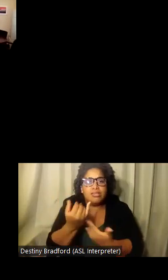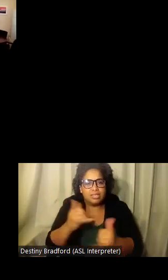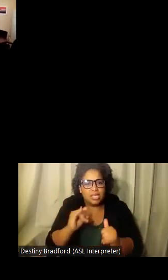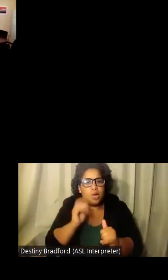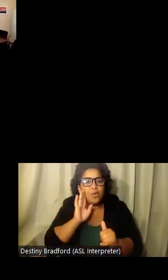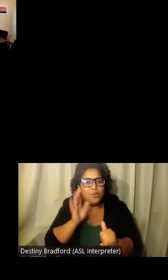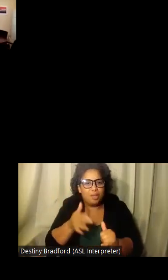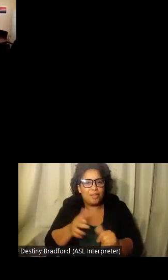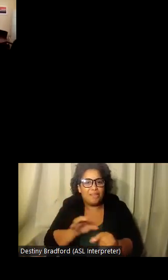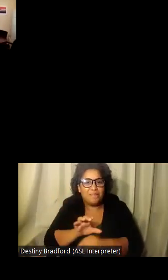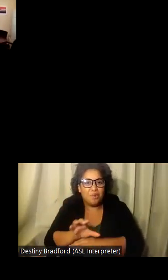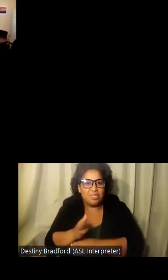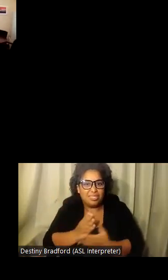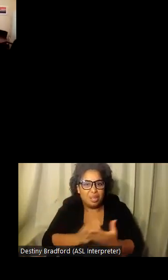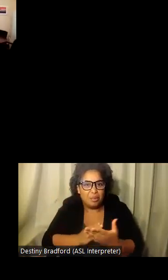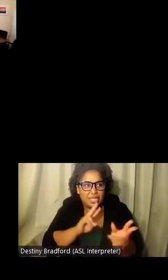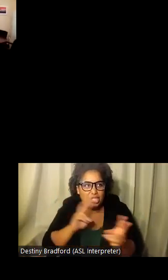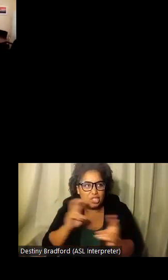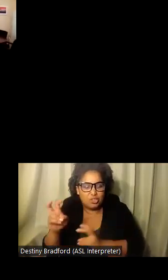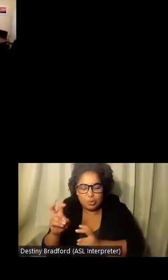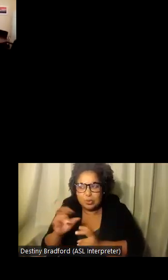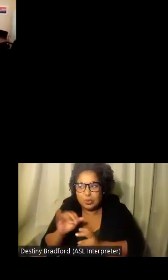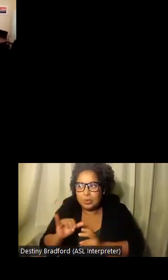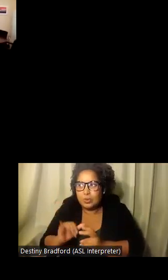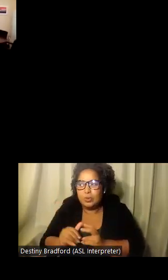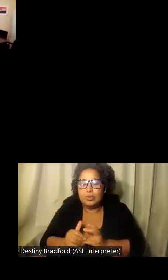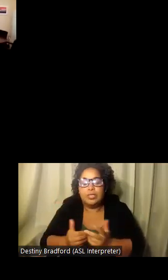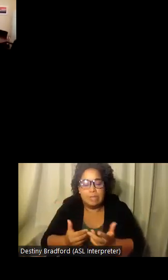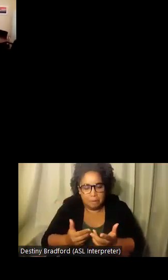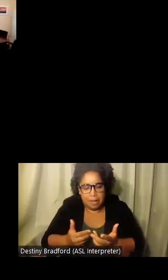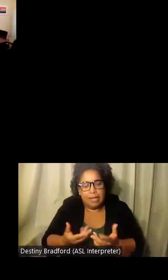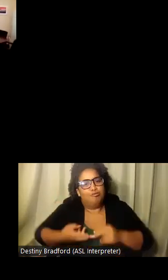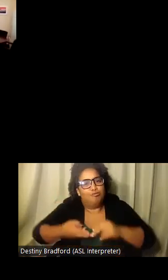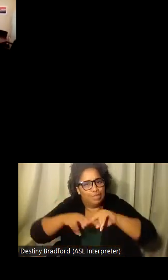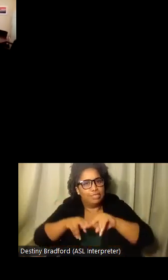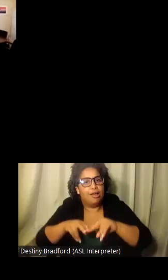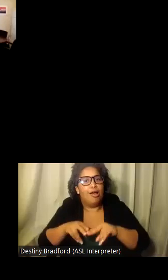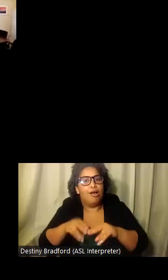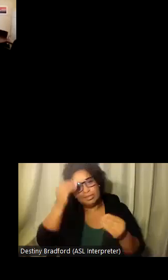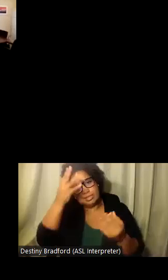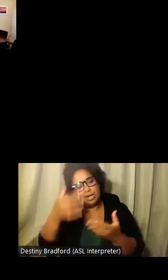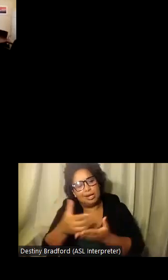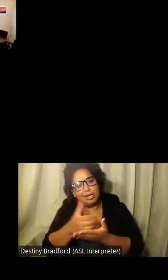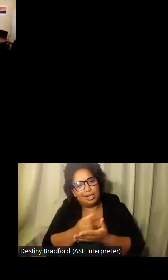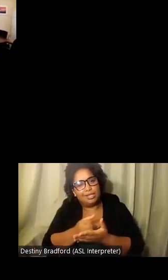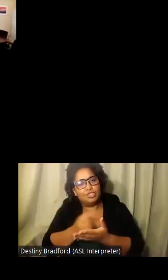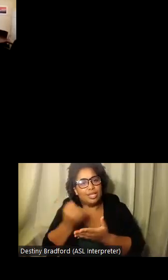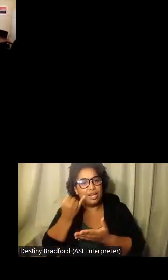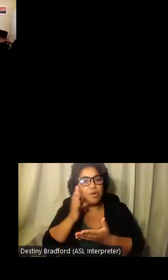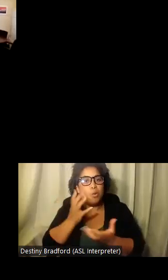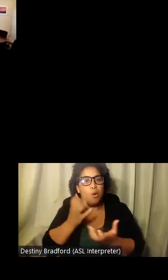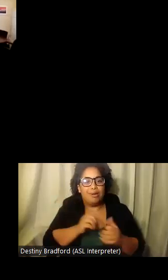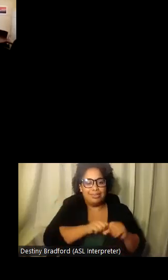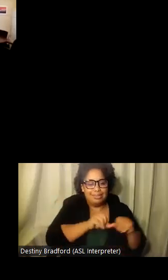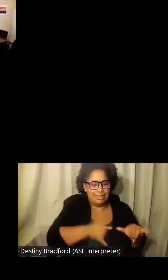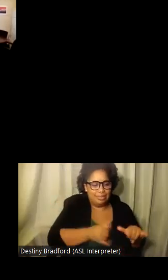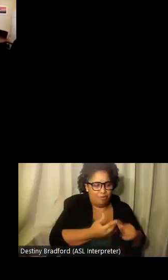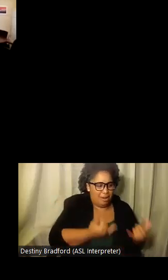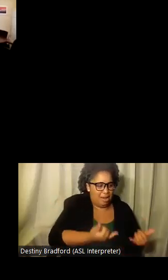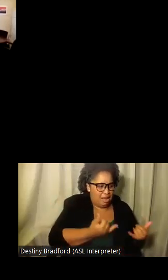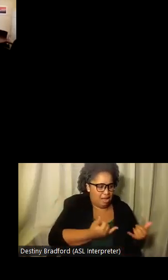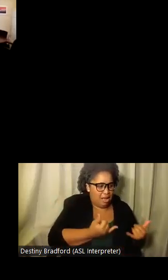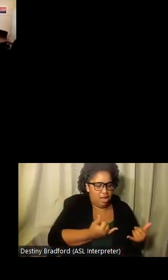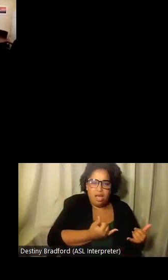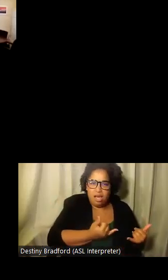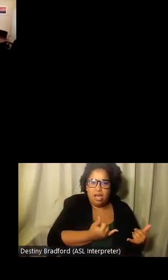these issues as well, or forced into some greater data collection as well, if we're going to be moving our system from the existing fee-for-service